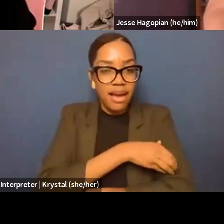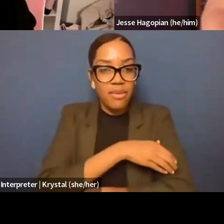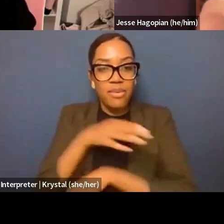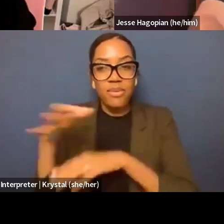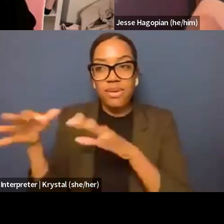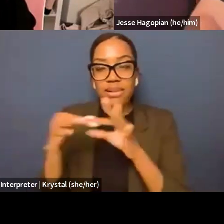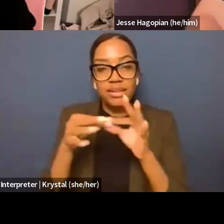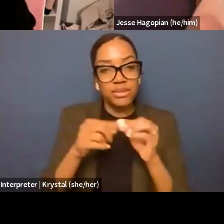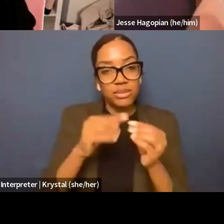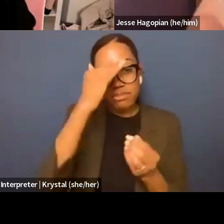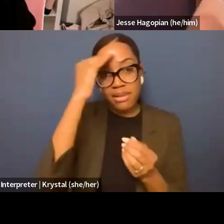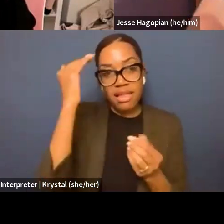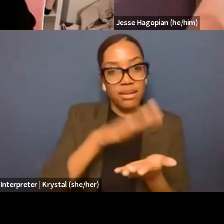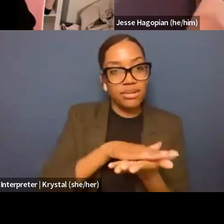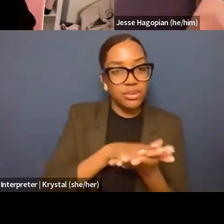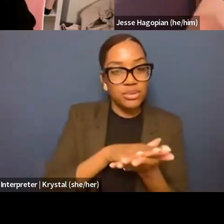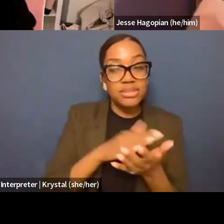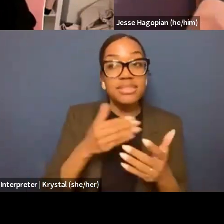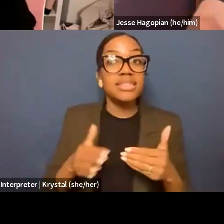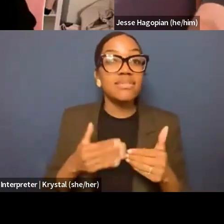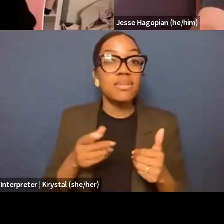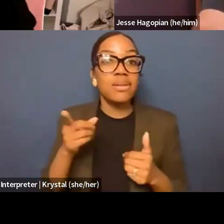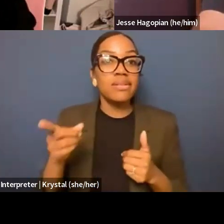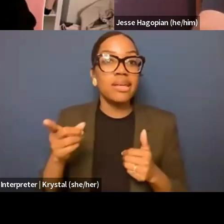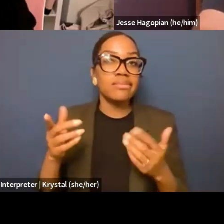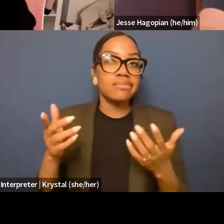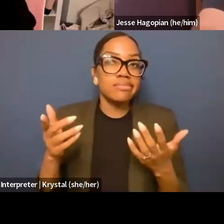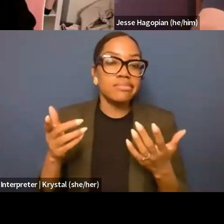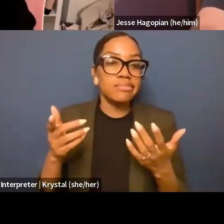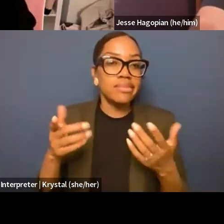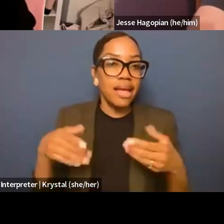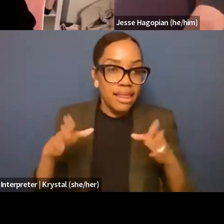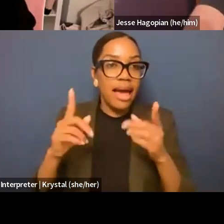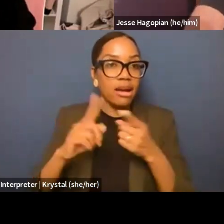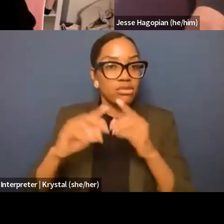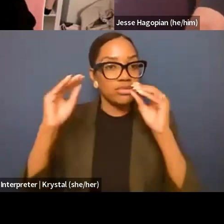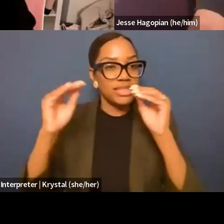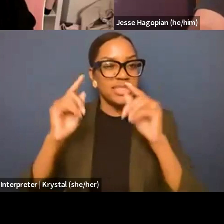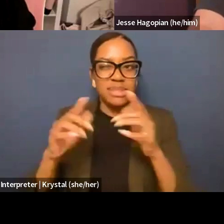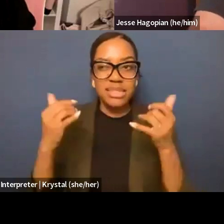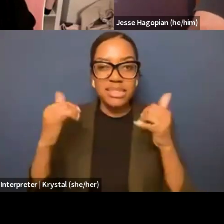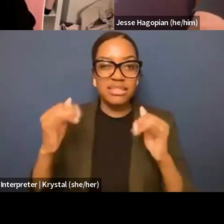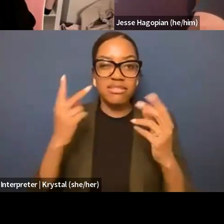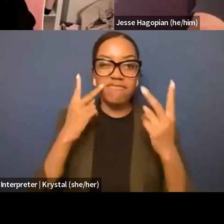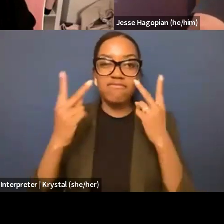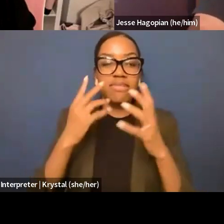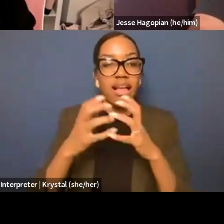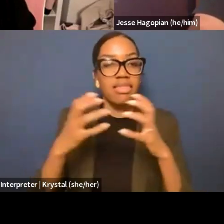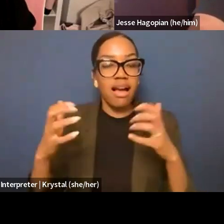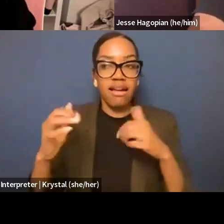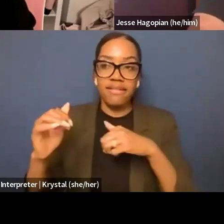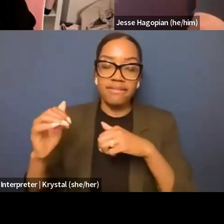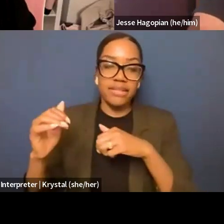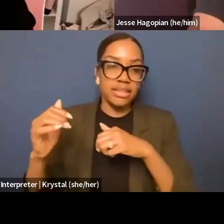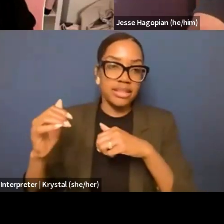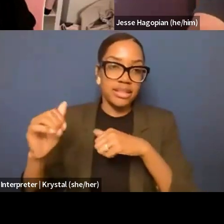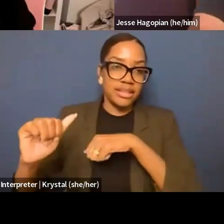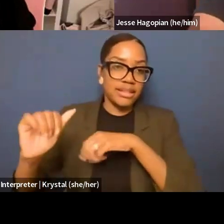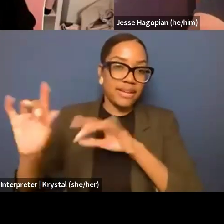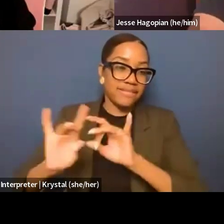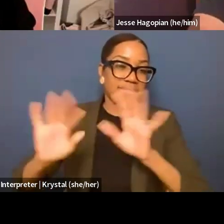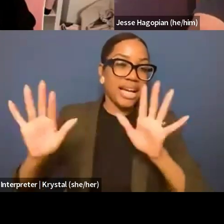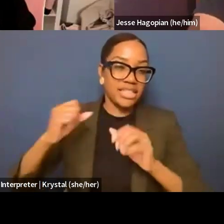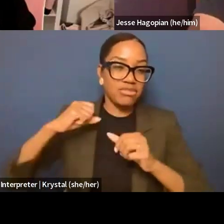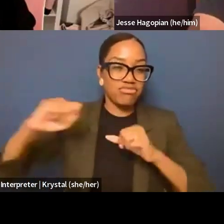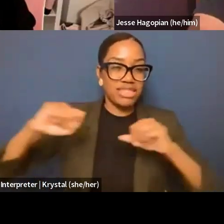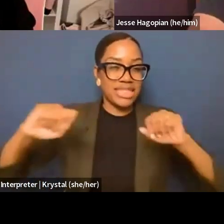Black schools, even after they were technically legal but continued to be met by violent resistance. Fugitive pedagogy became a way